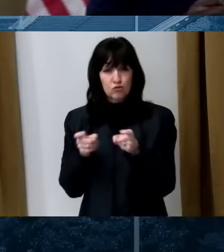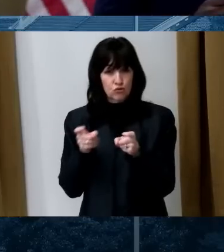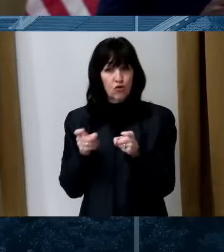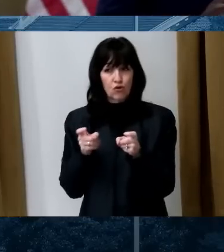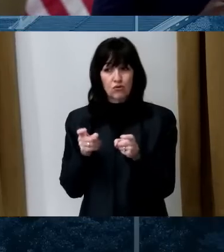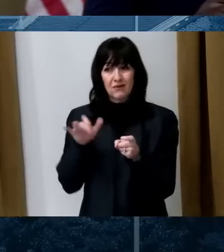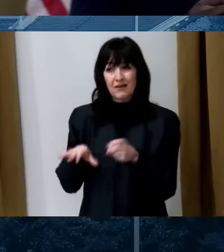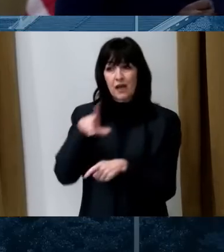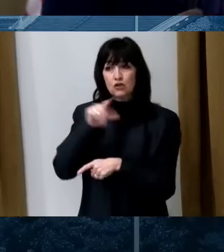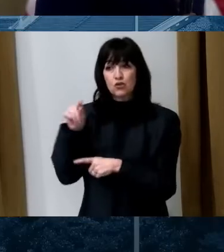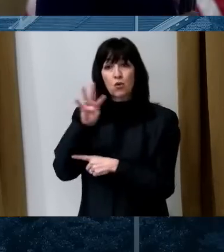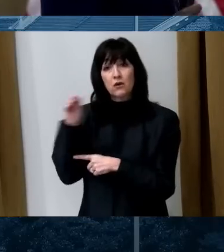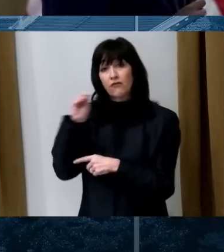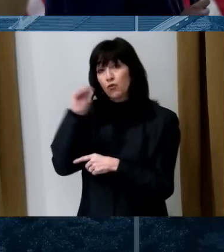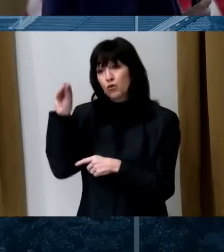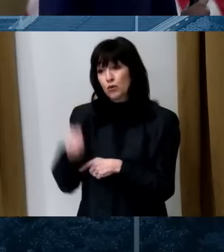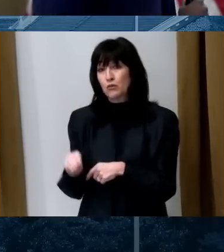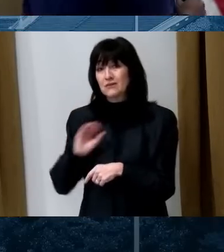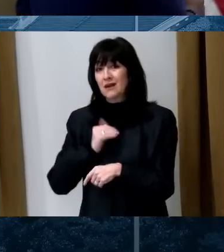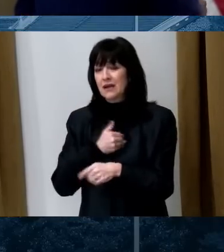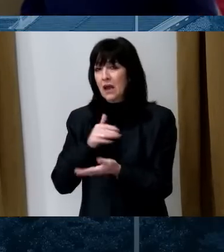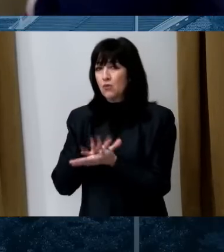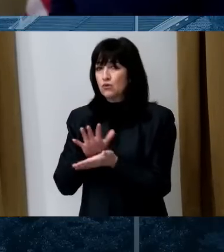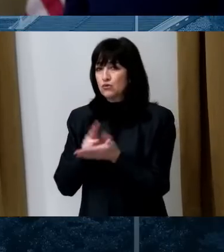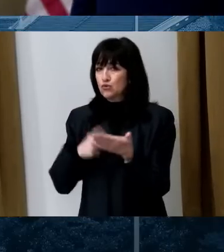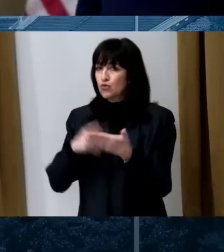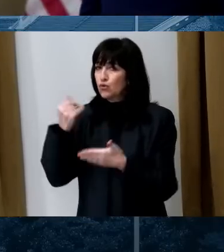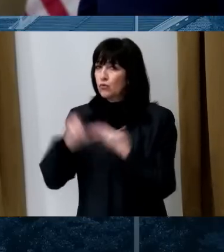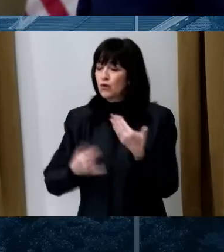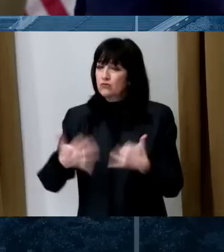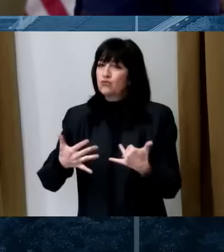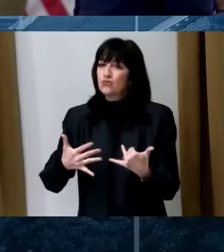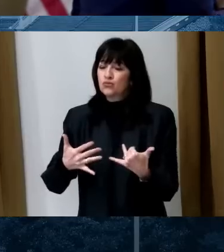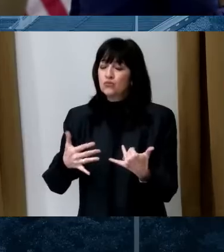some cases in a lot of our school projects, so a significant amount of money.